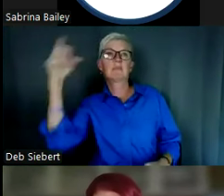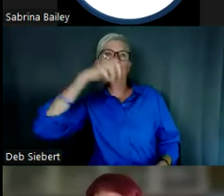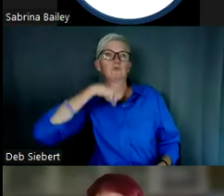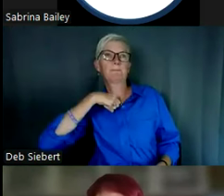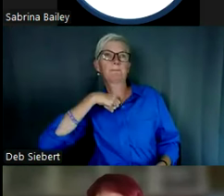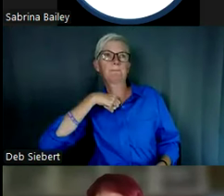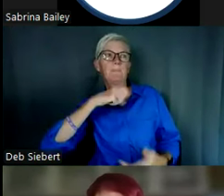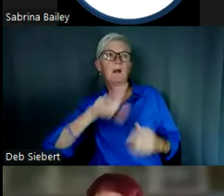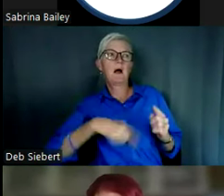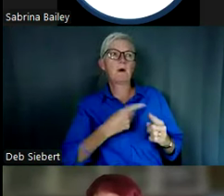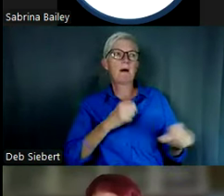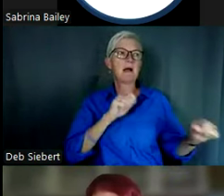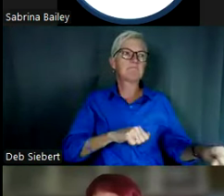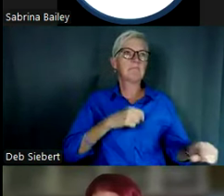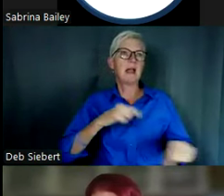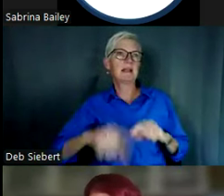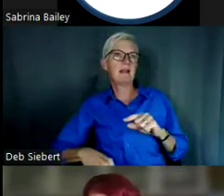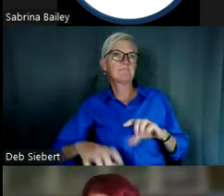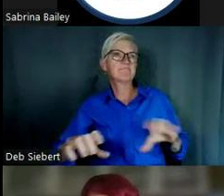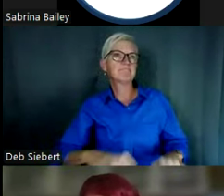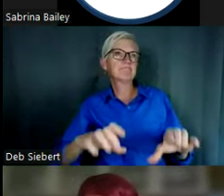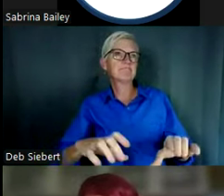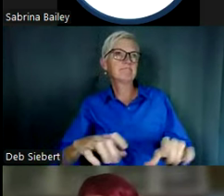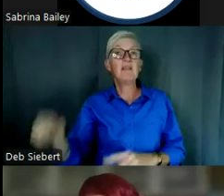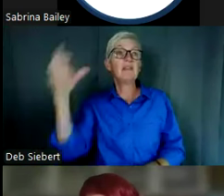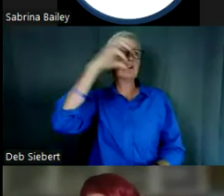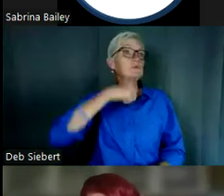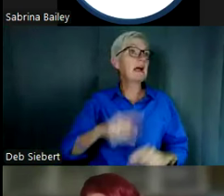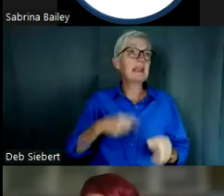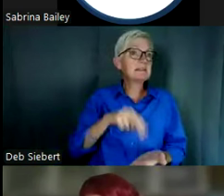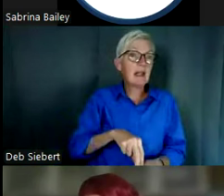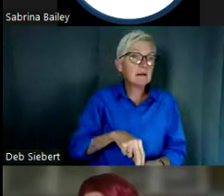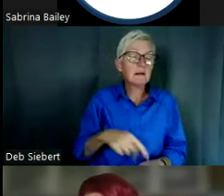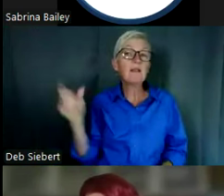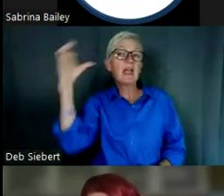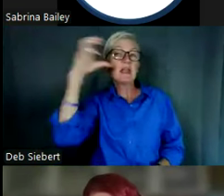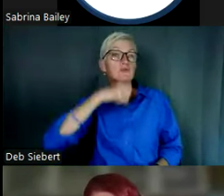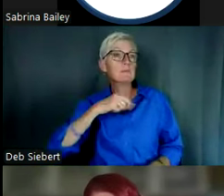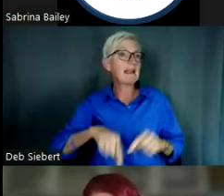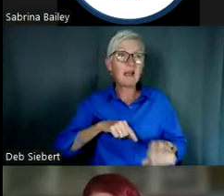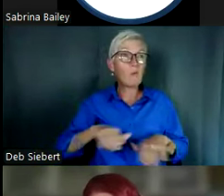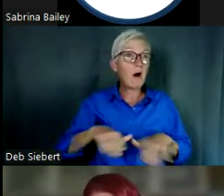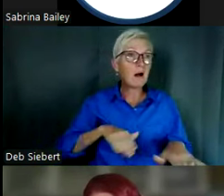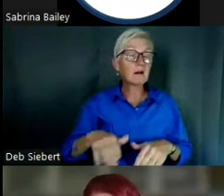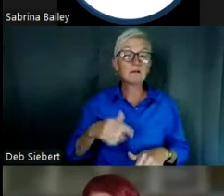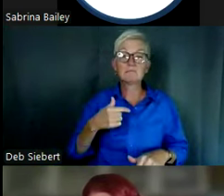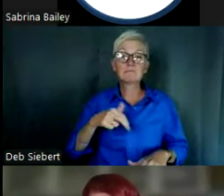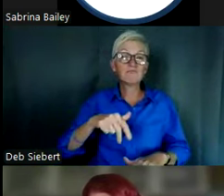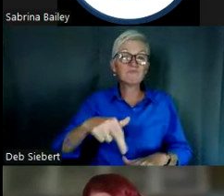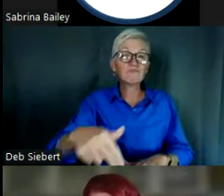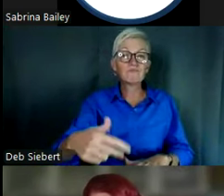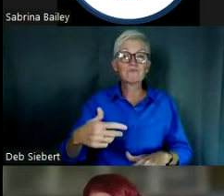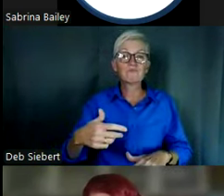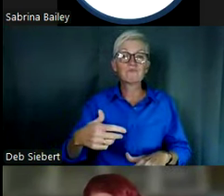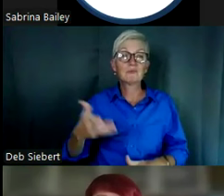about what I can and cannot do. Makes an assumption that I cannot stand, makes an assumption I cannot walk a few steps, et cetera. So they may